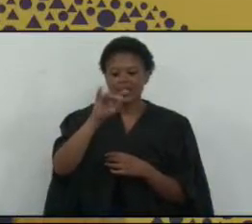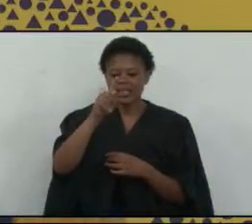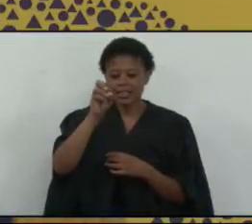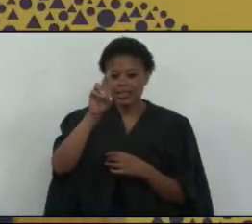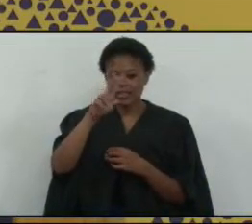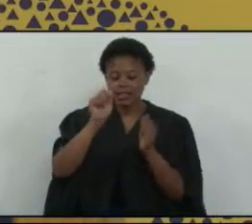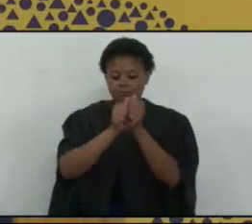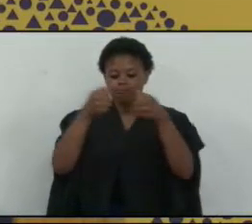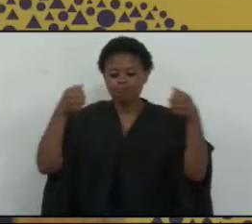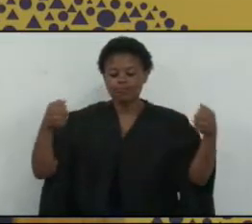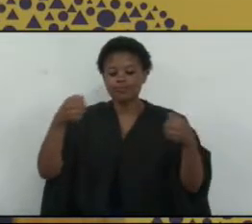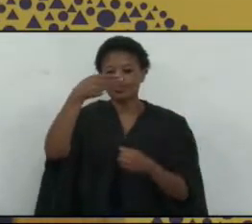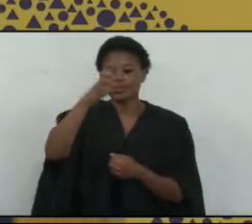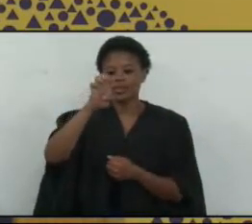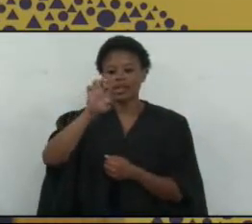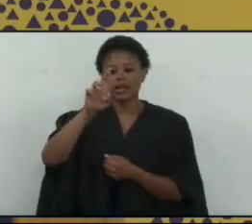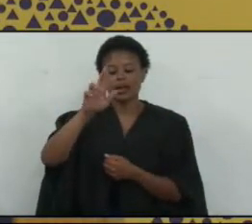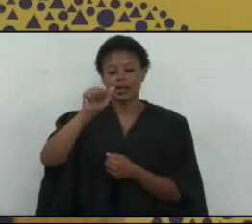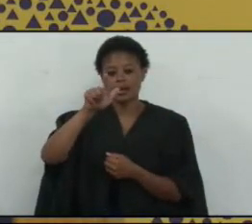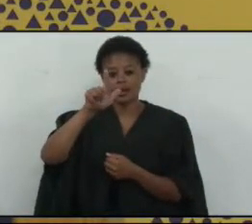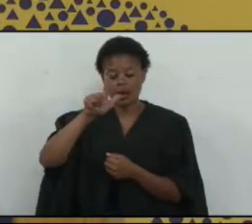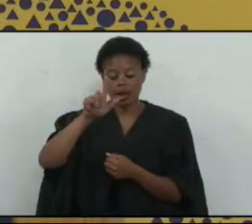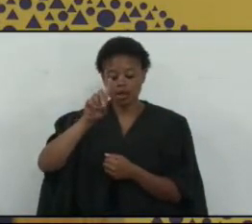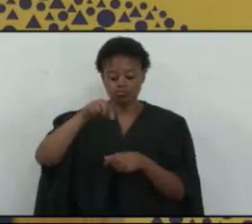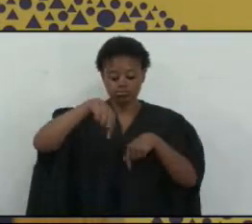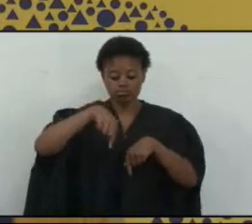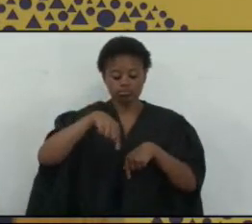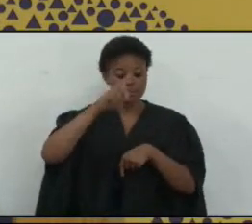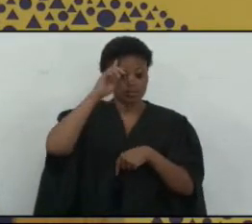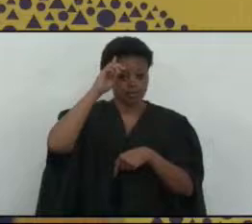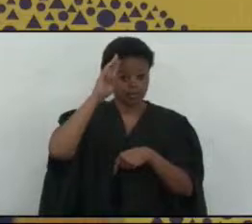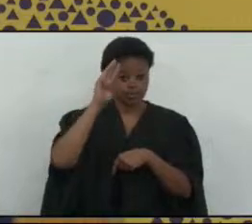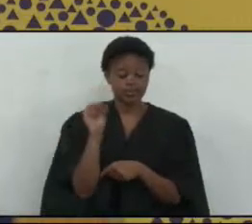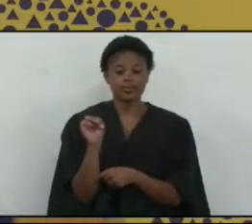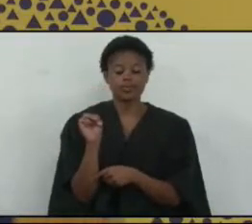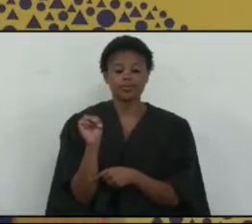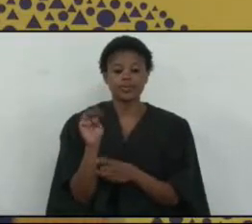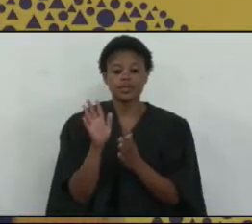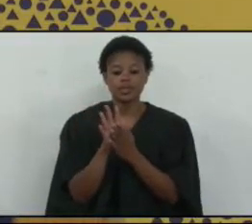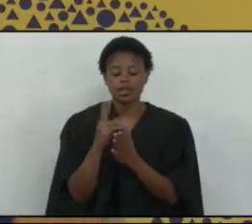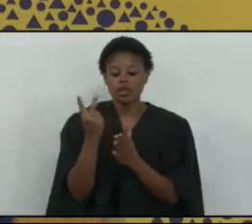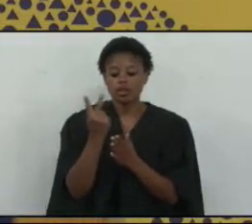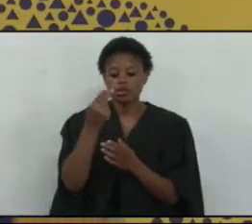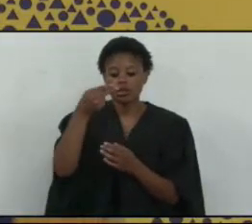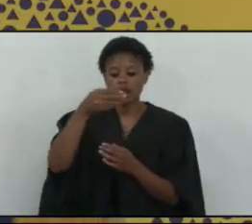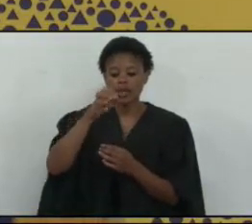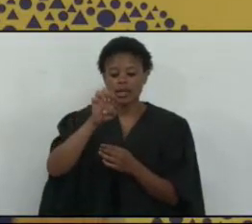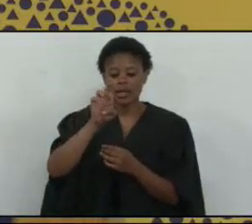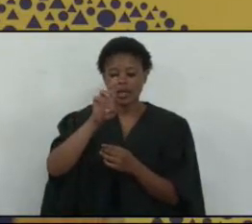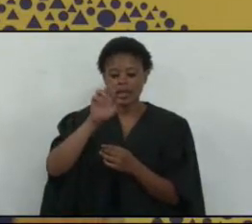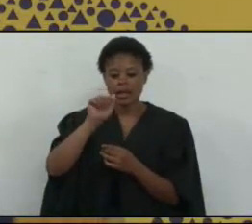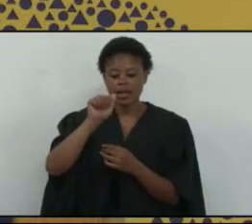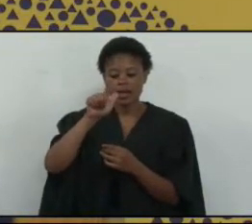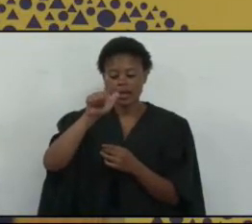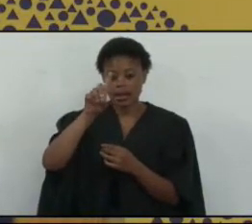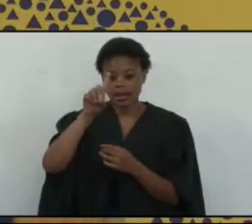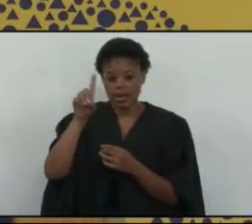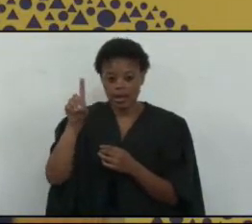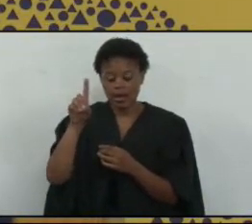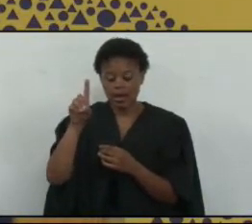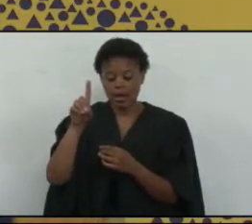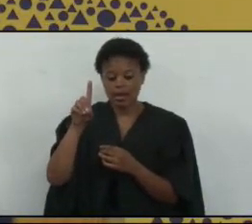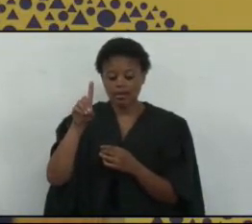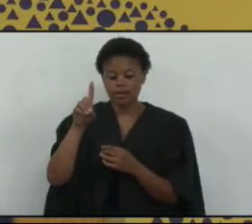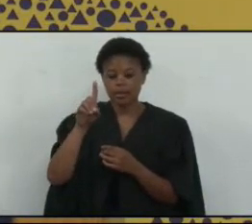Weekend Post newspapers based in Nelson Mandela Bay, as well as the Herald News website, Herald